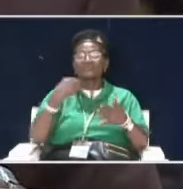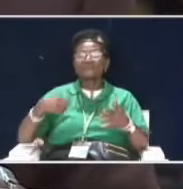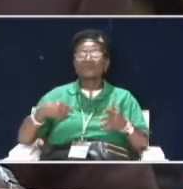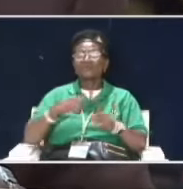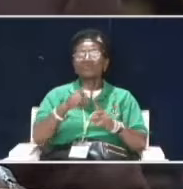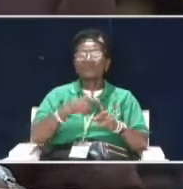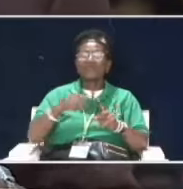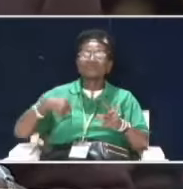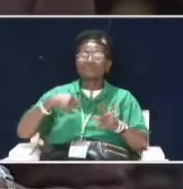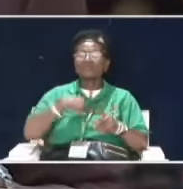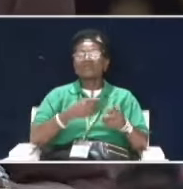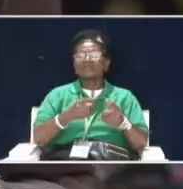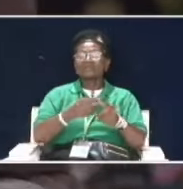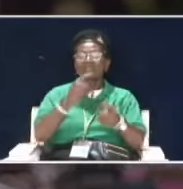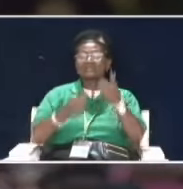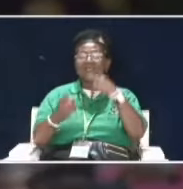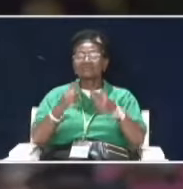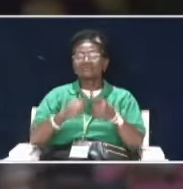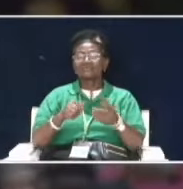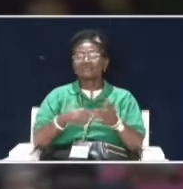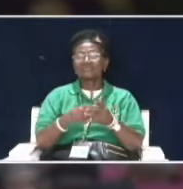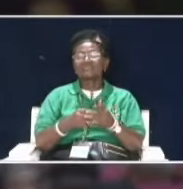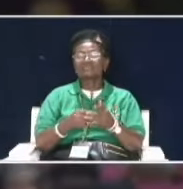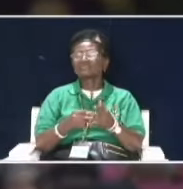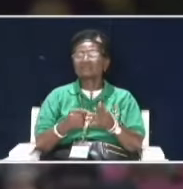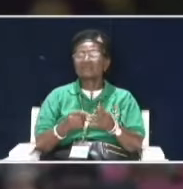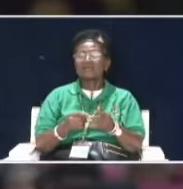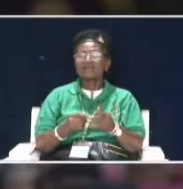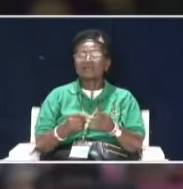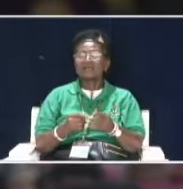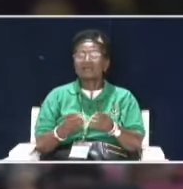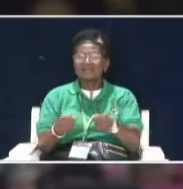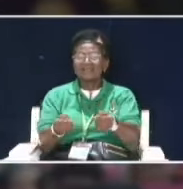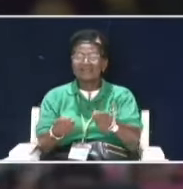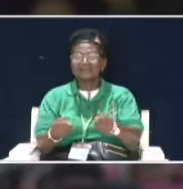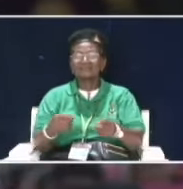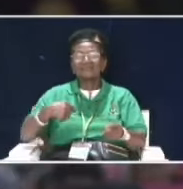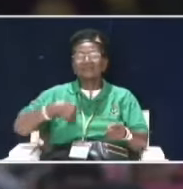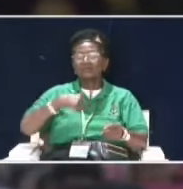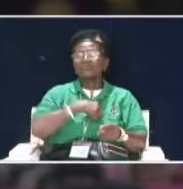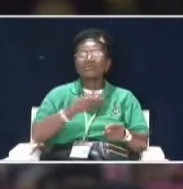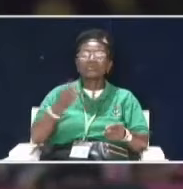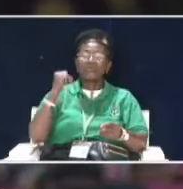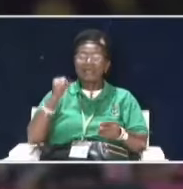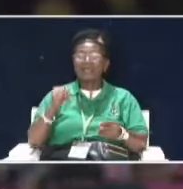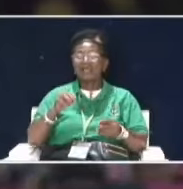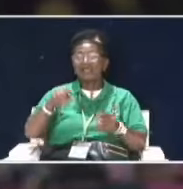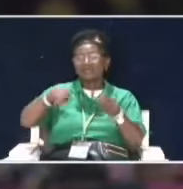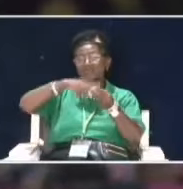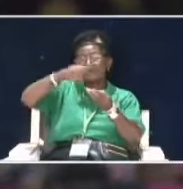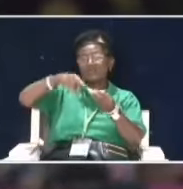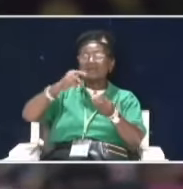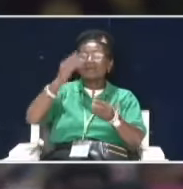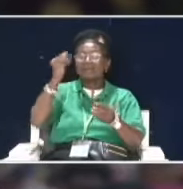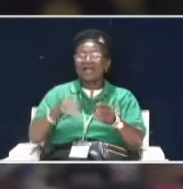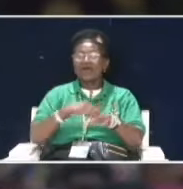when we first came to this campground and we were surrounded by all manners of snakes,